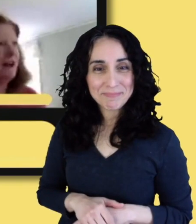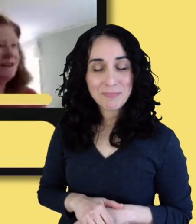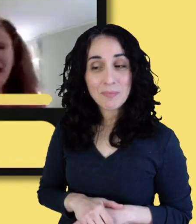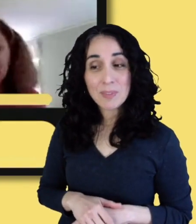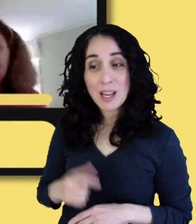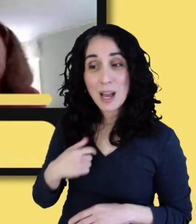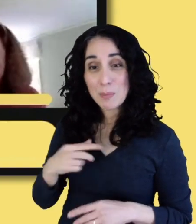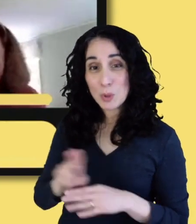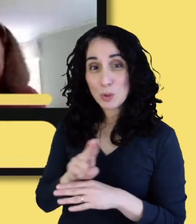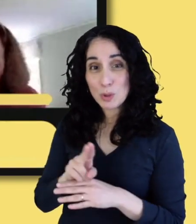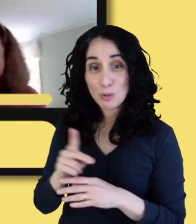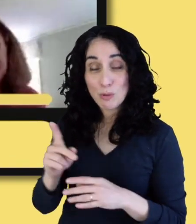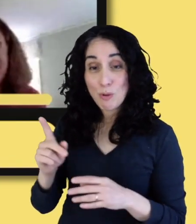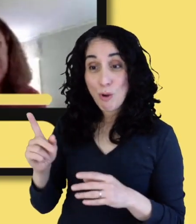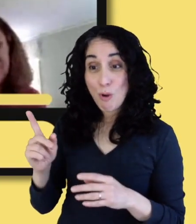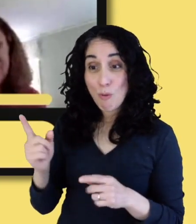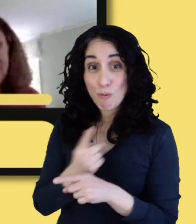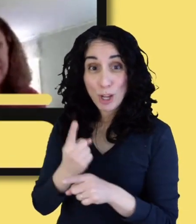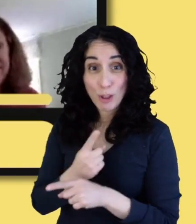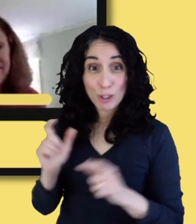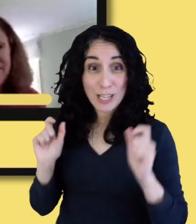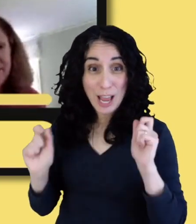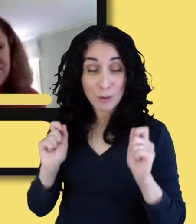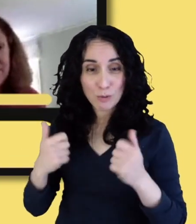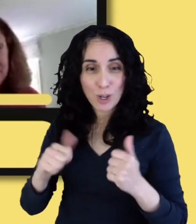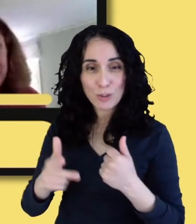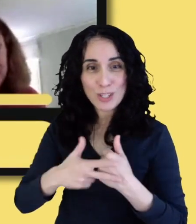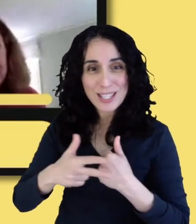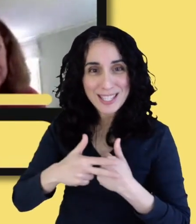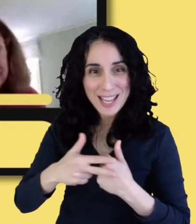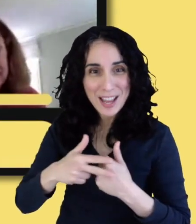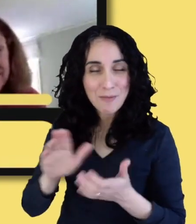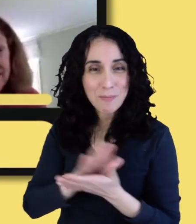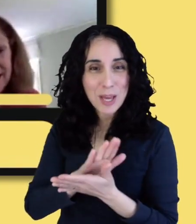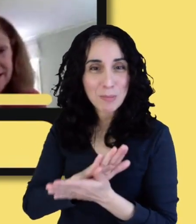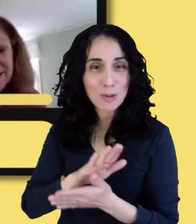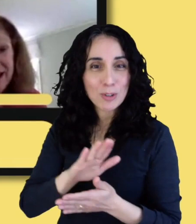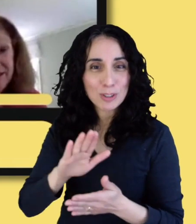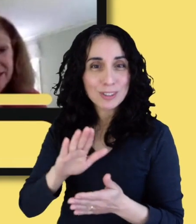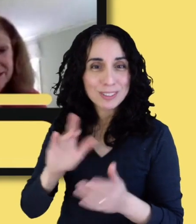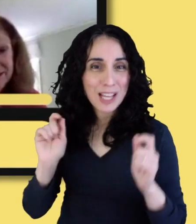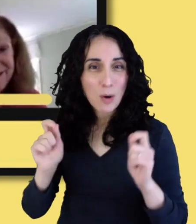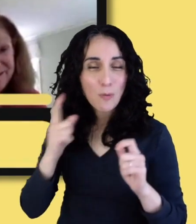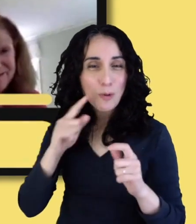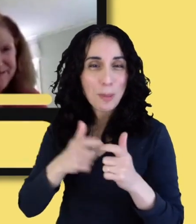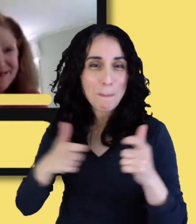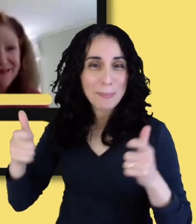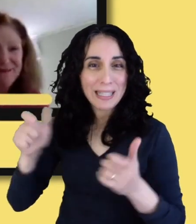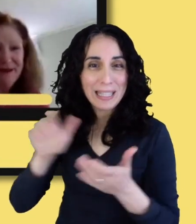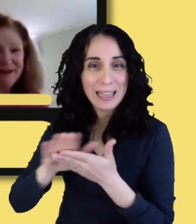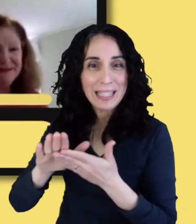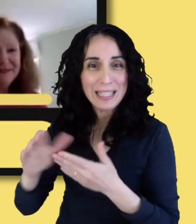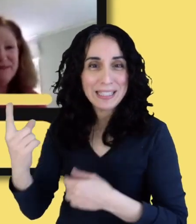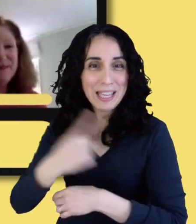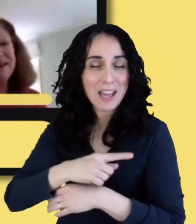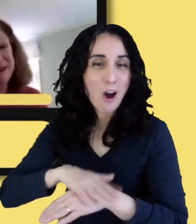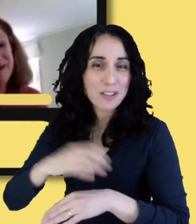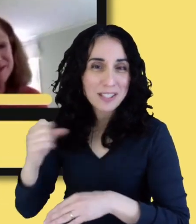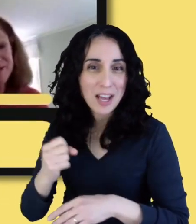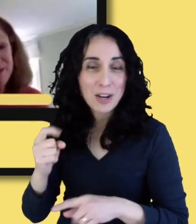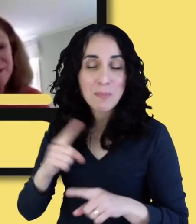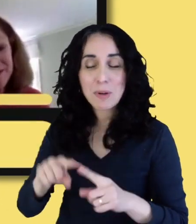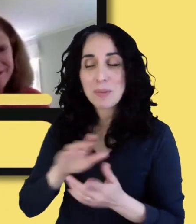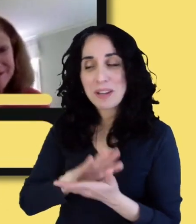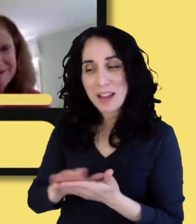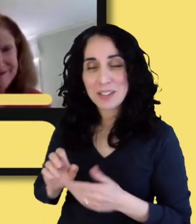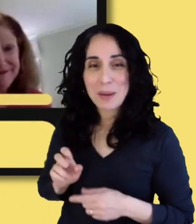using regular towels and trying to save my paper towels for my big cleaning day on Saturday. So, but it'd be nice to get